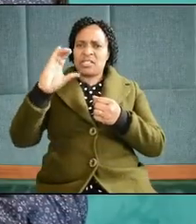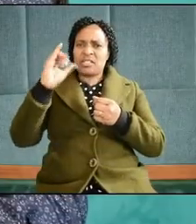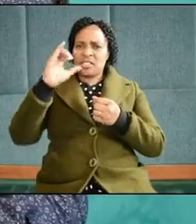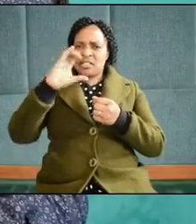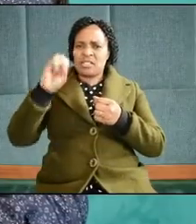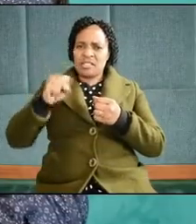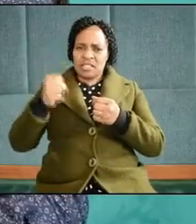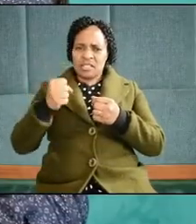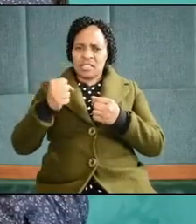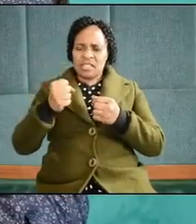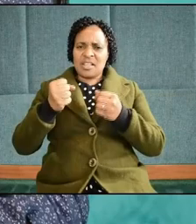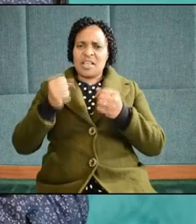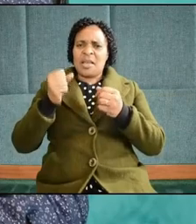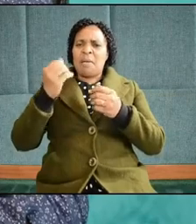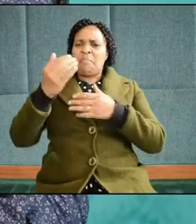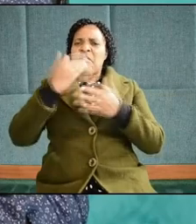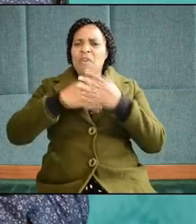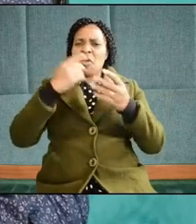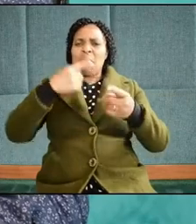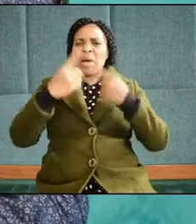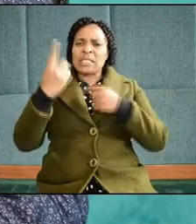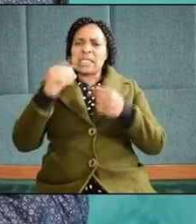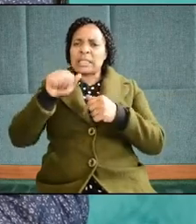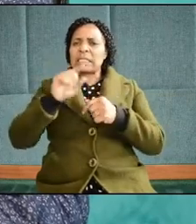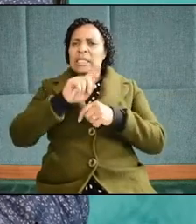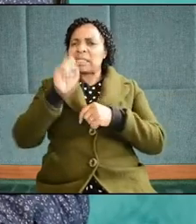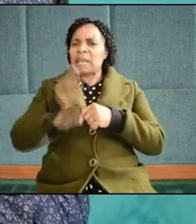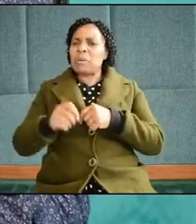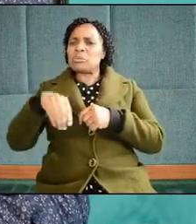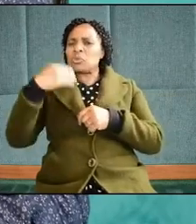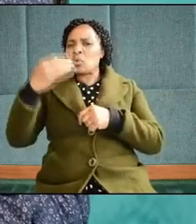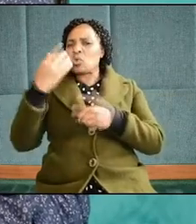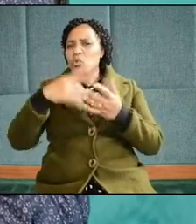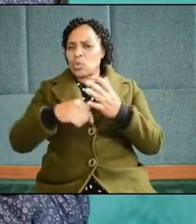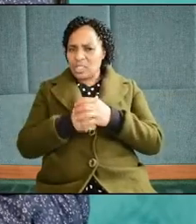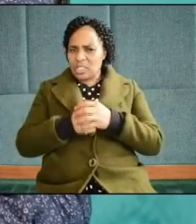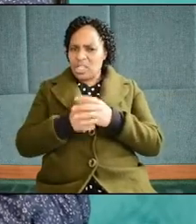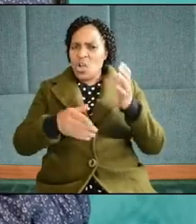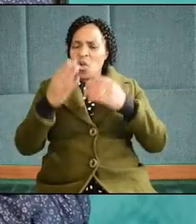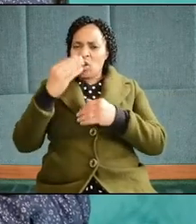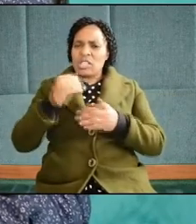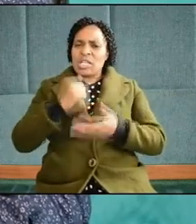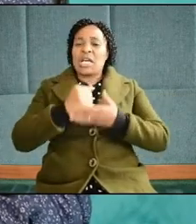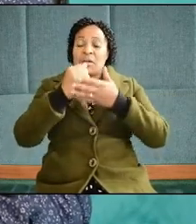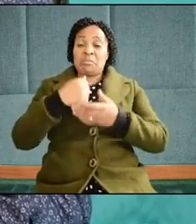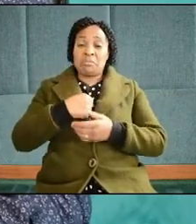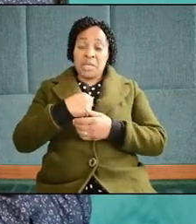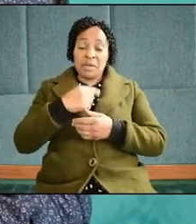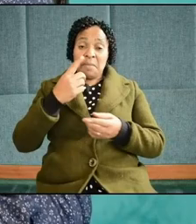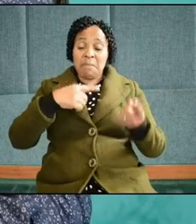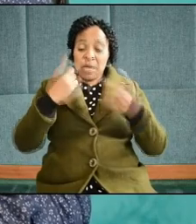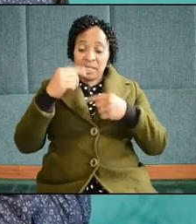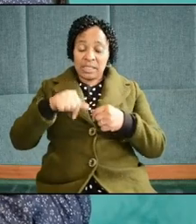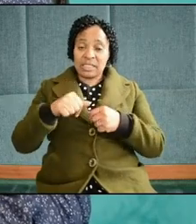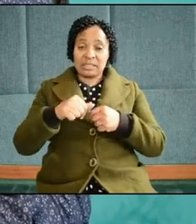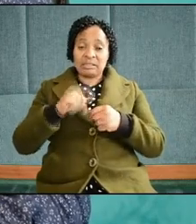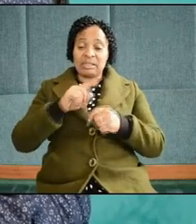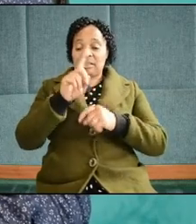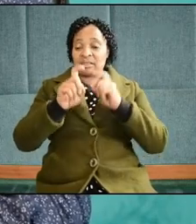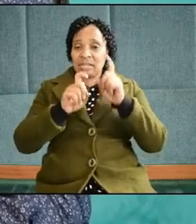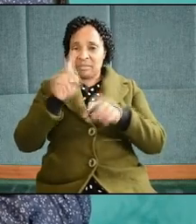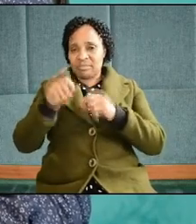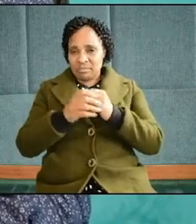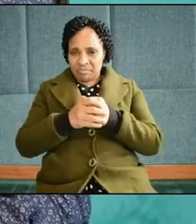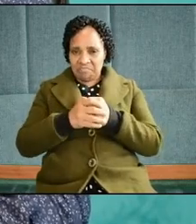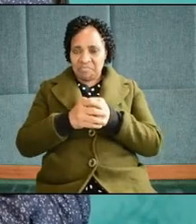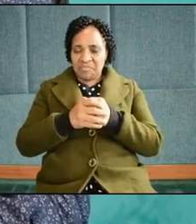before each physics exam, she's always like, oh, God is going to help me pass this exam. God is going to help me pass